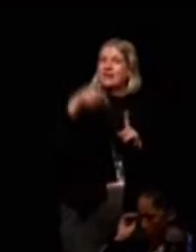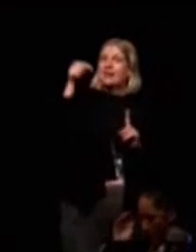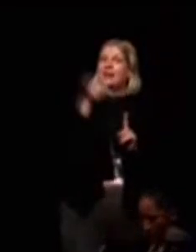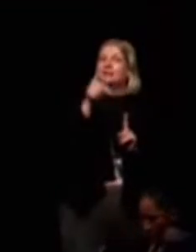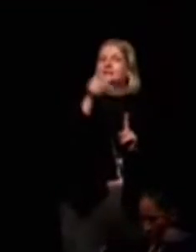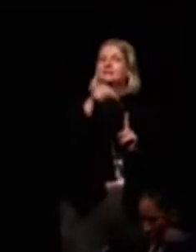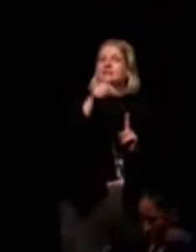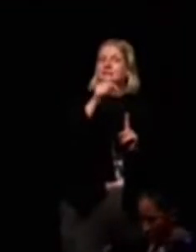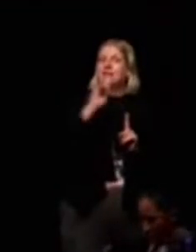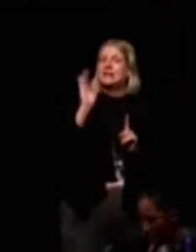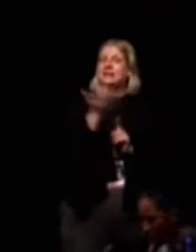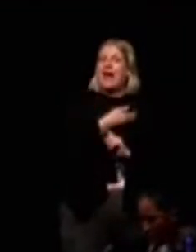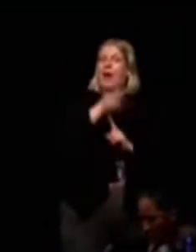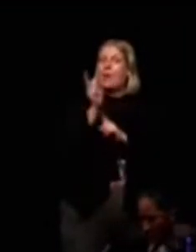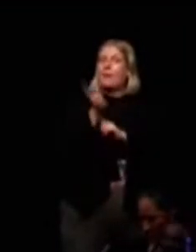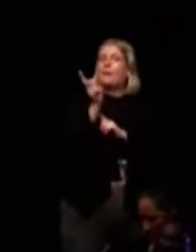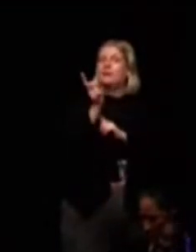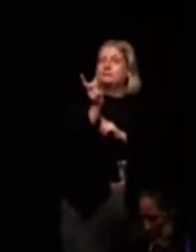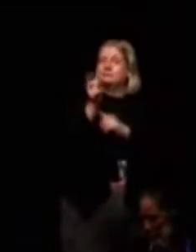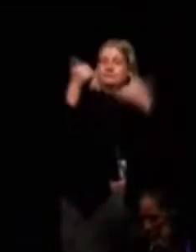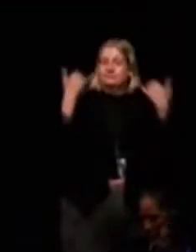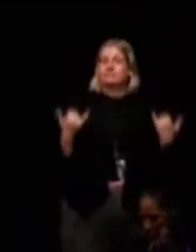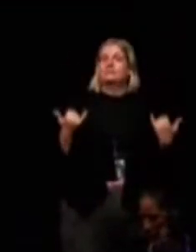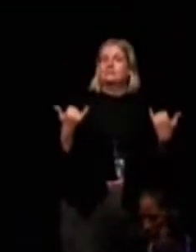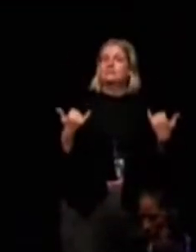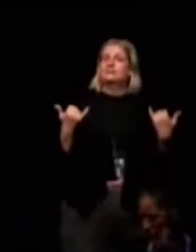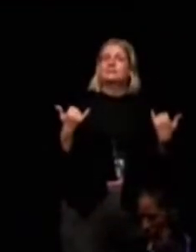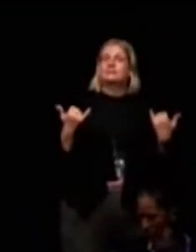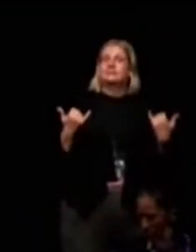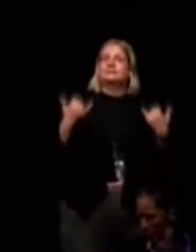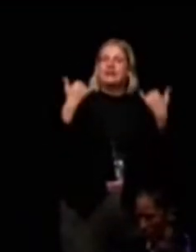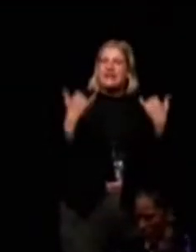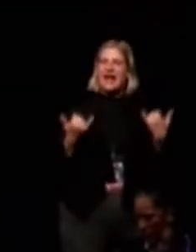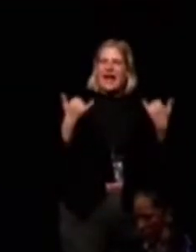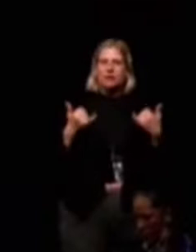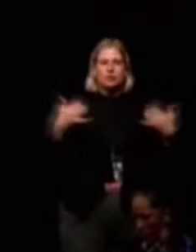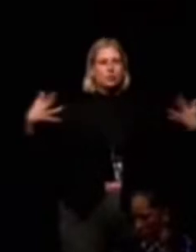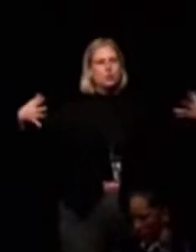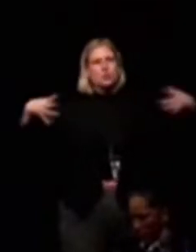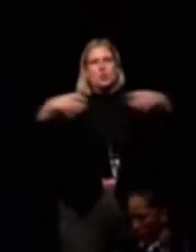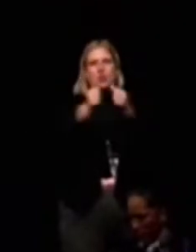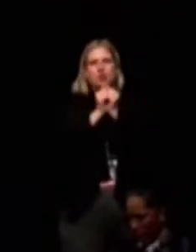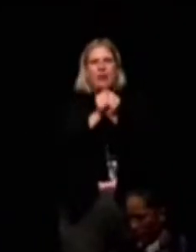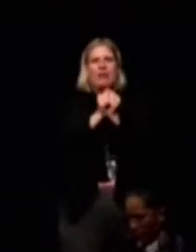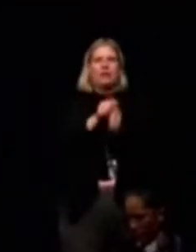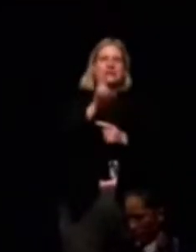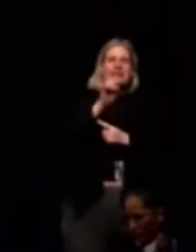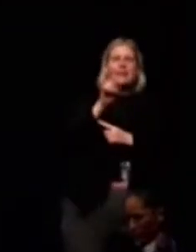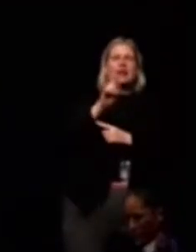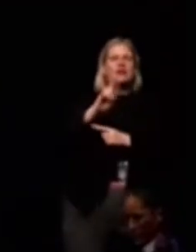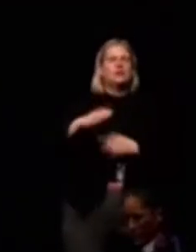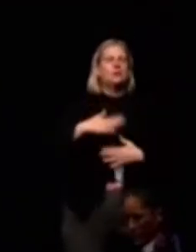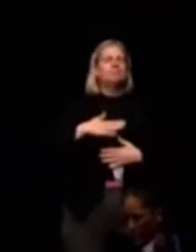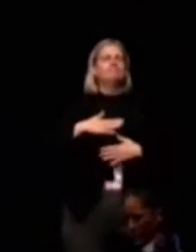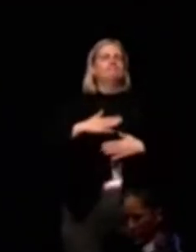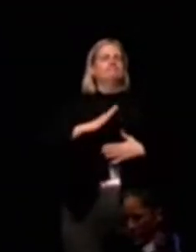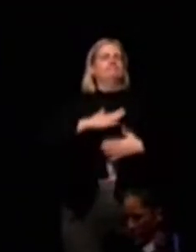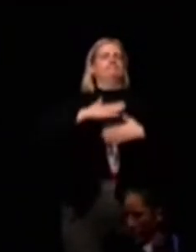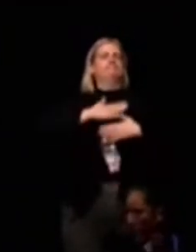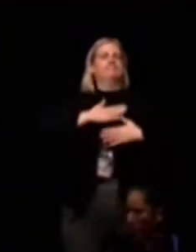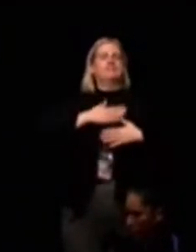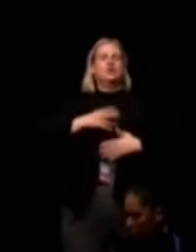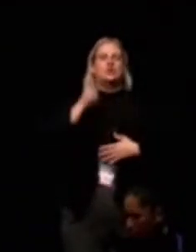is our moment. We collectively as Democrats are poised to seize the